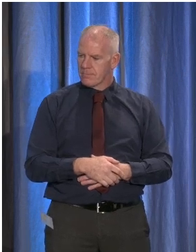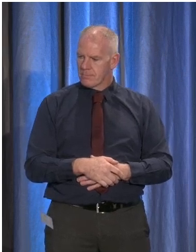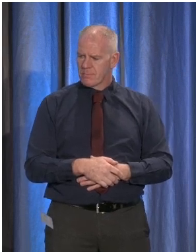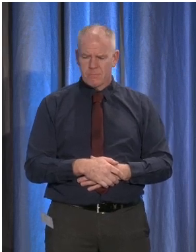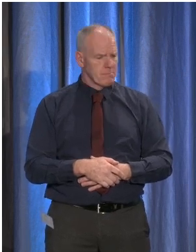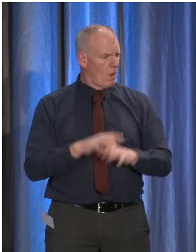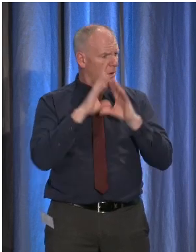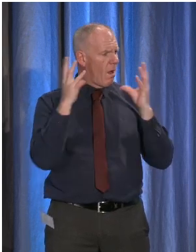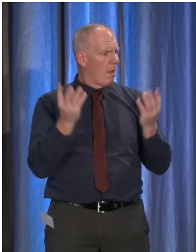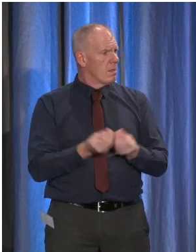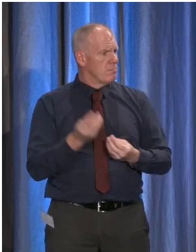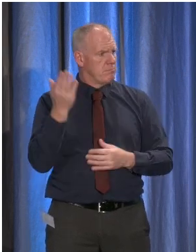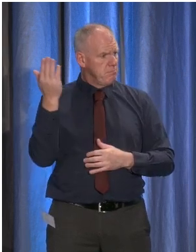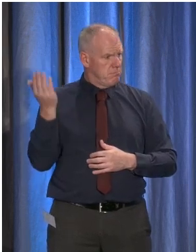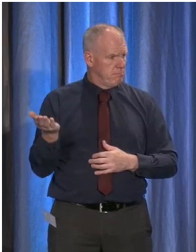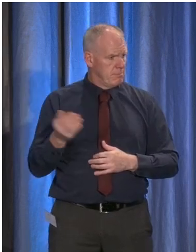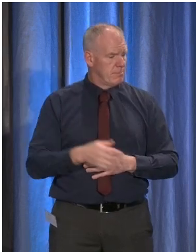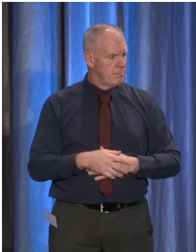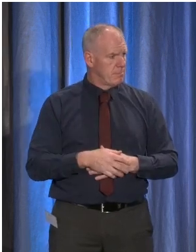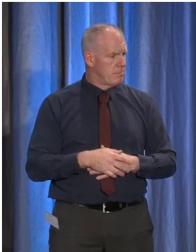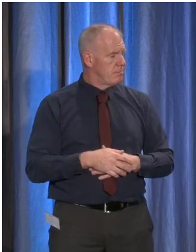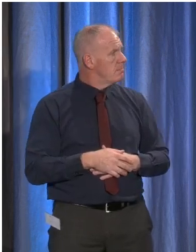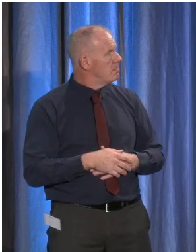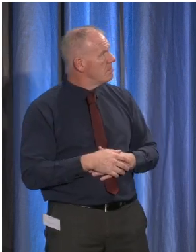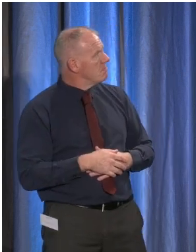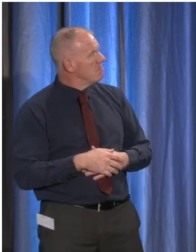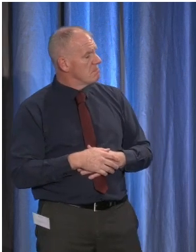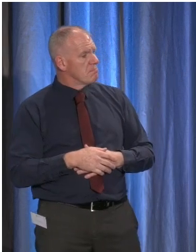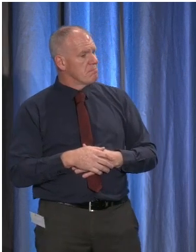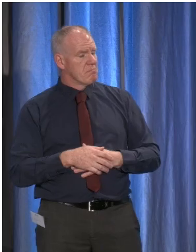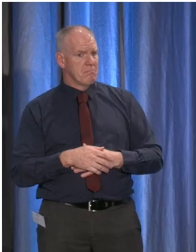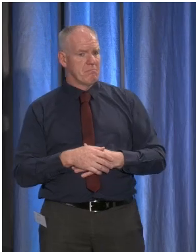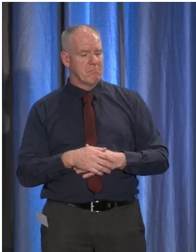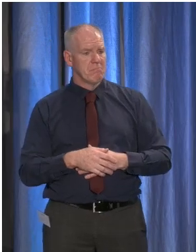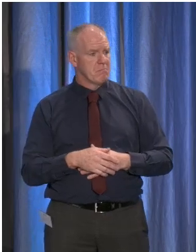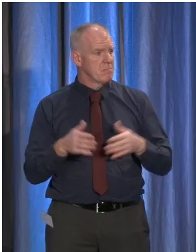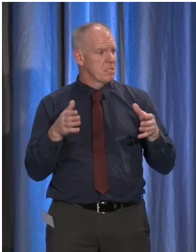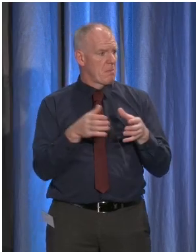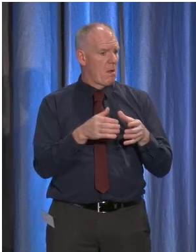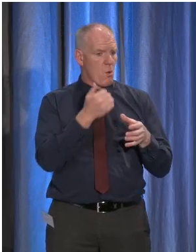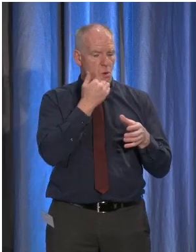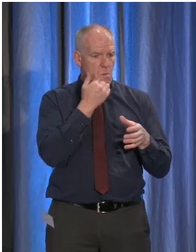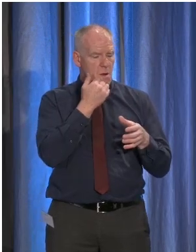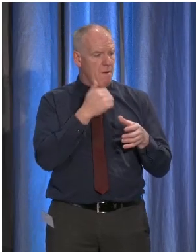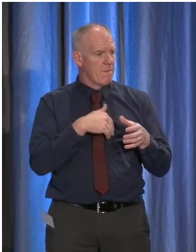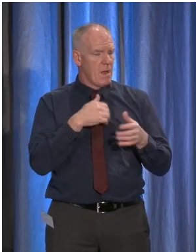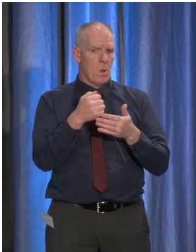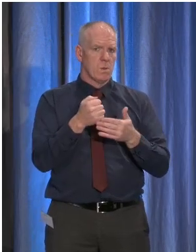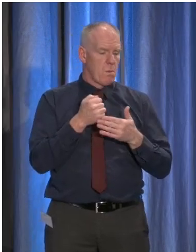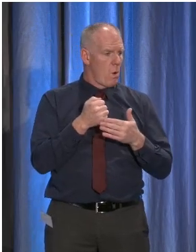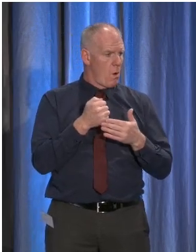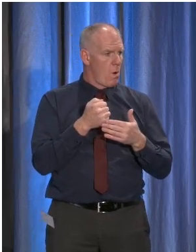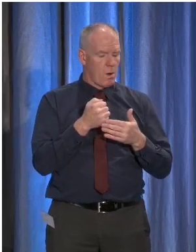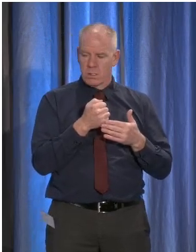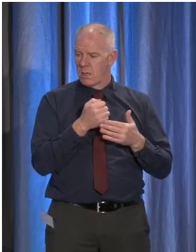So overall, we found that a small majority of parents, carers perceived the support they received